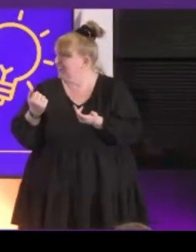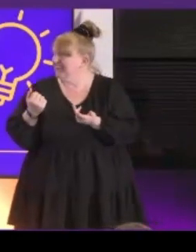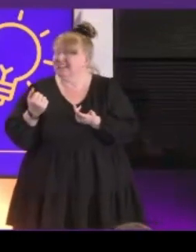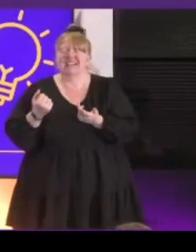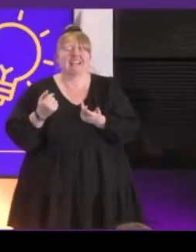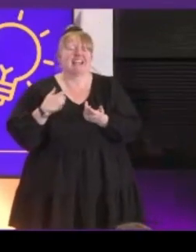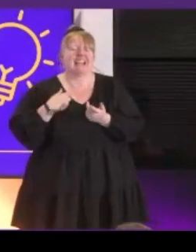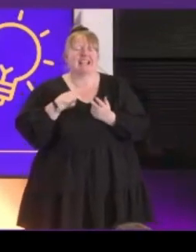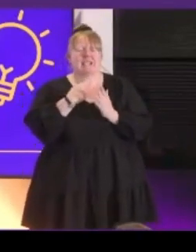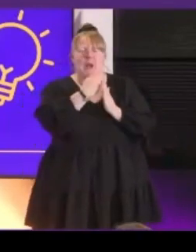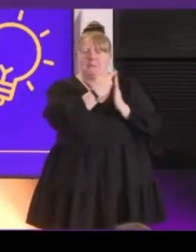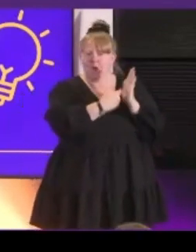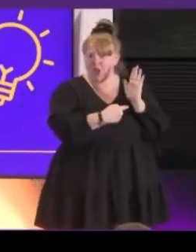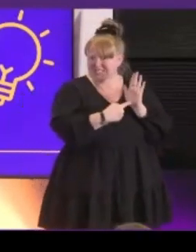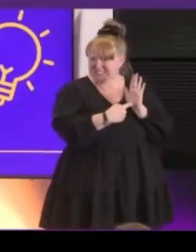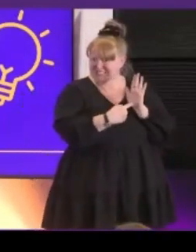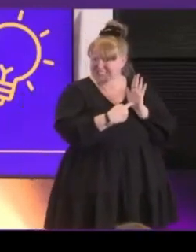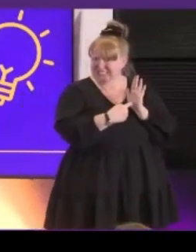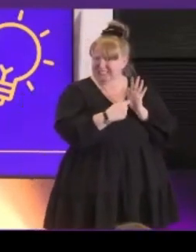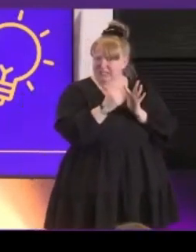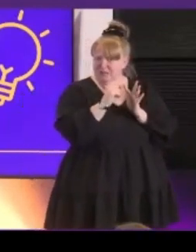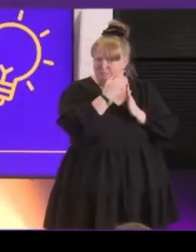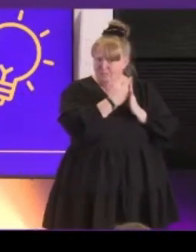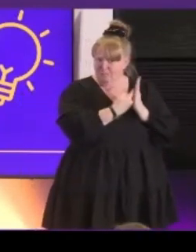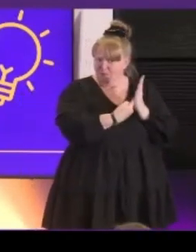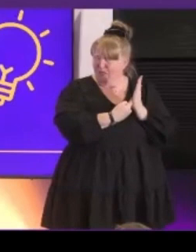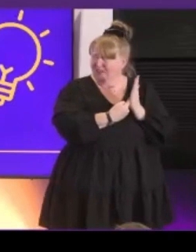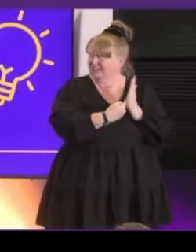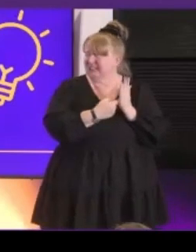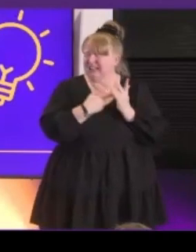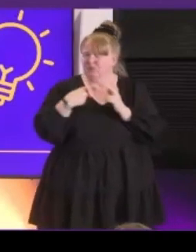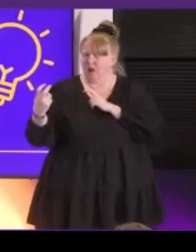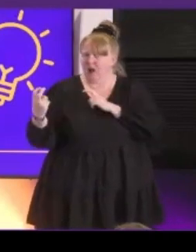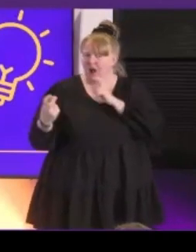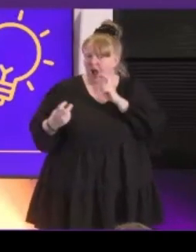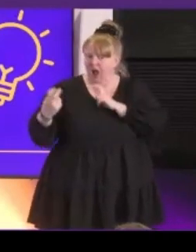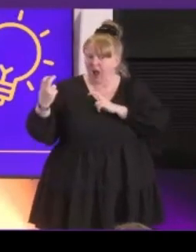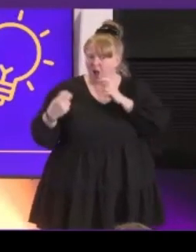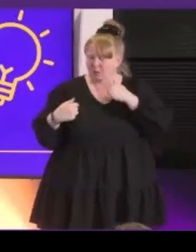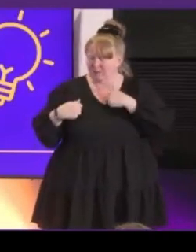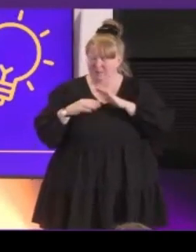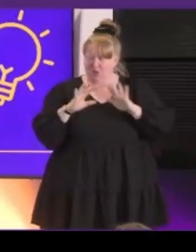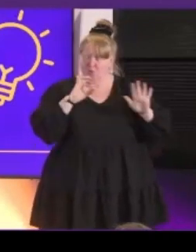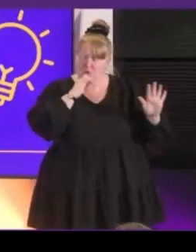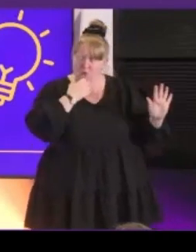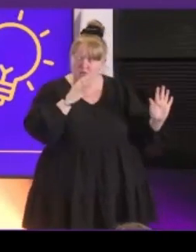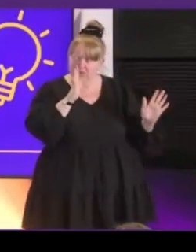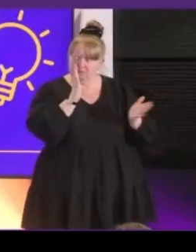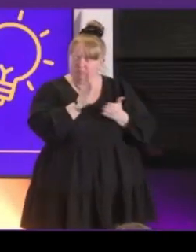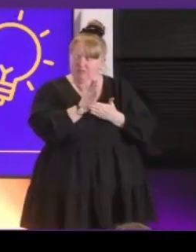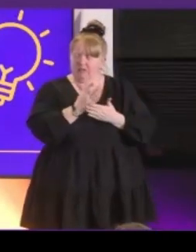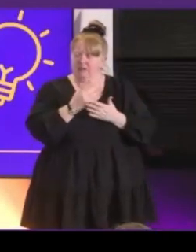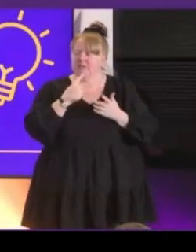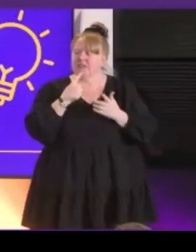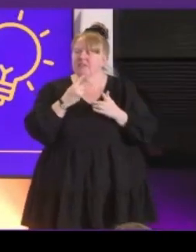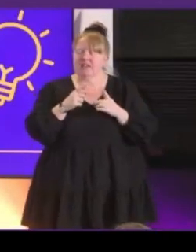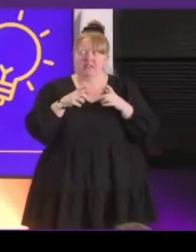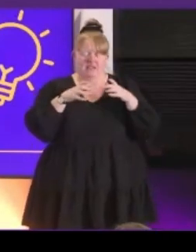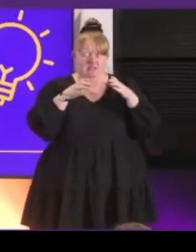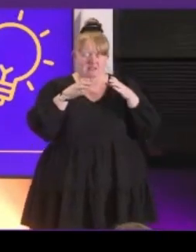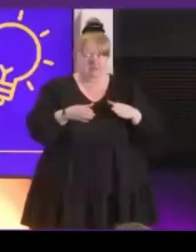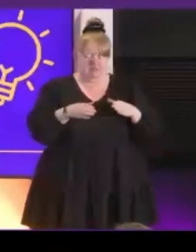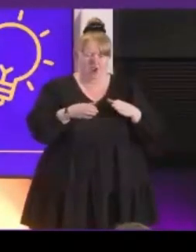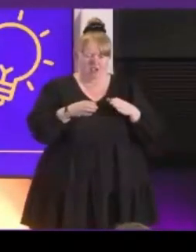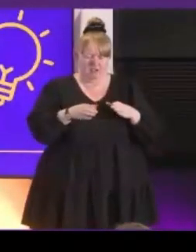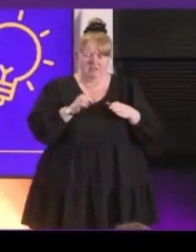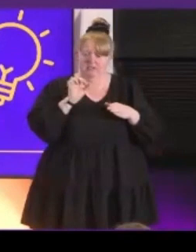Here's a policy, by the way, in case you're ever going to argue with me, which you're not going to. But you've got to say, here's a bite-sized chunk